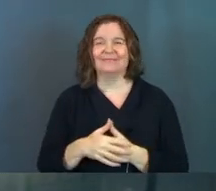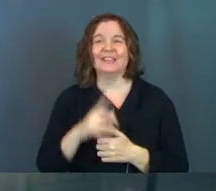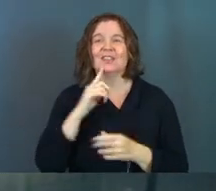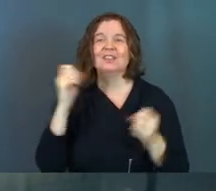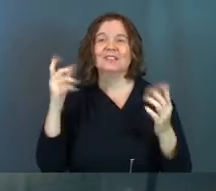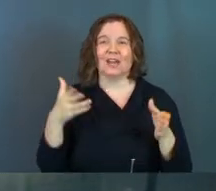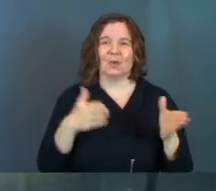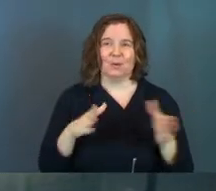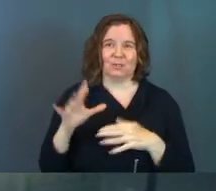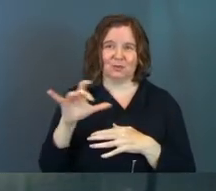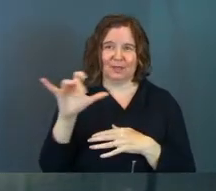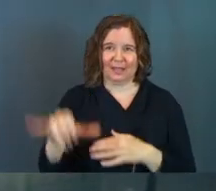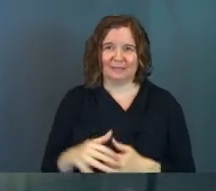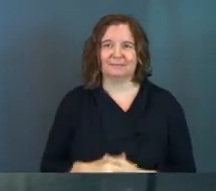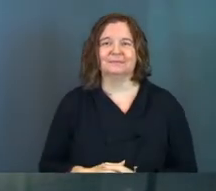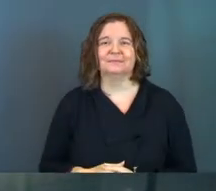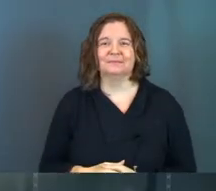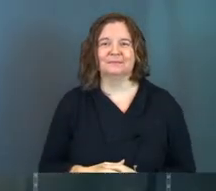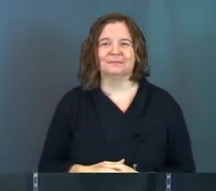There's a lot of ways to do it.